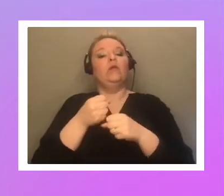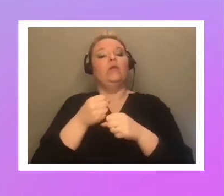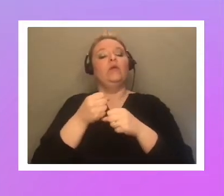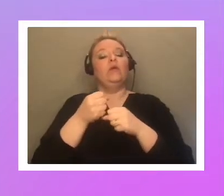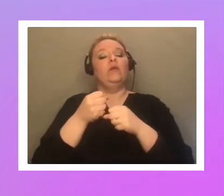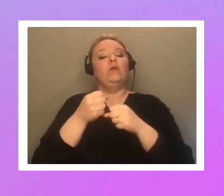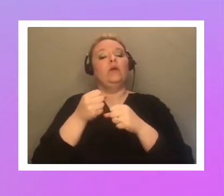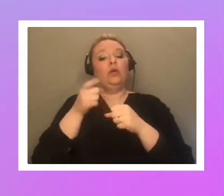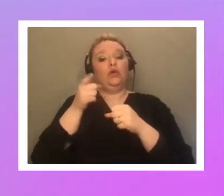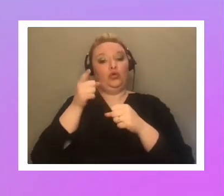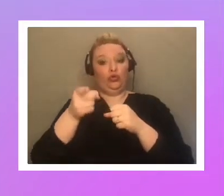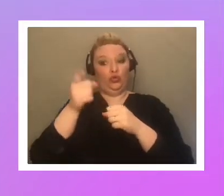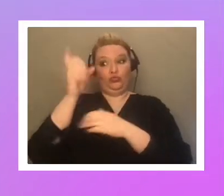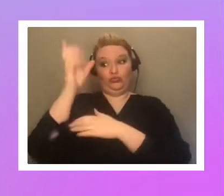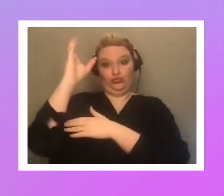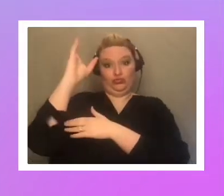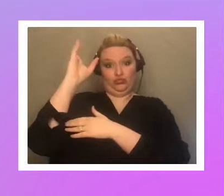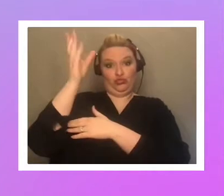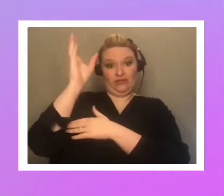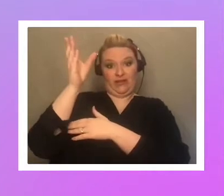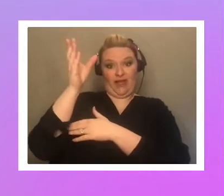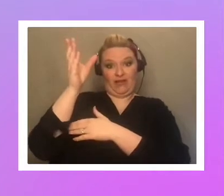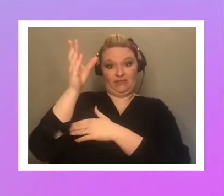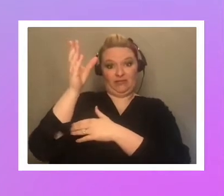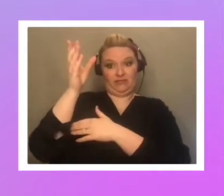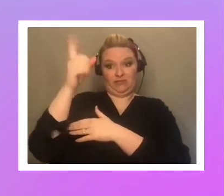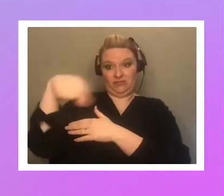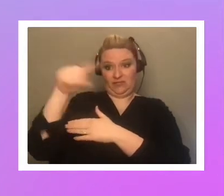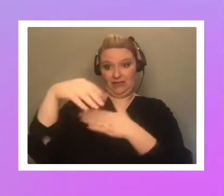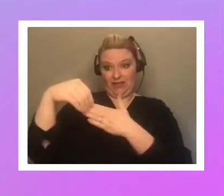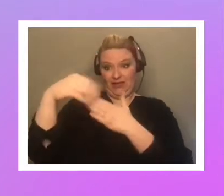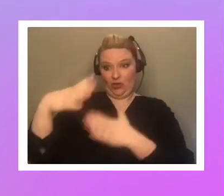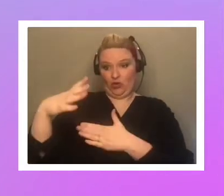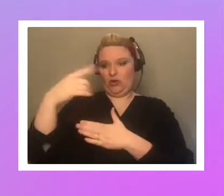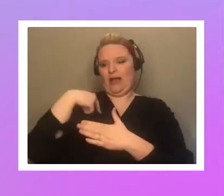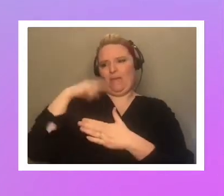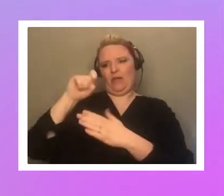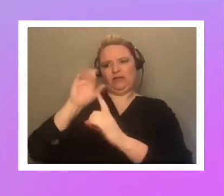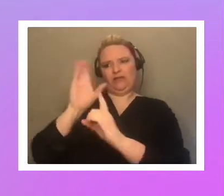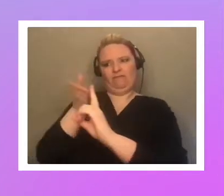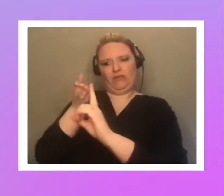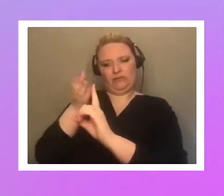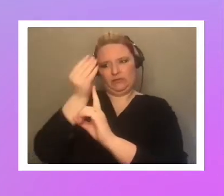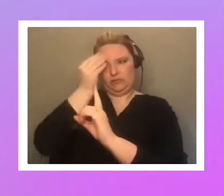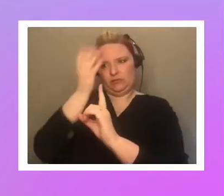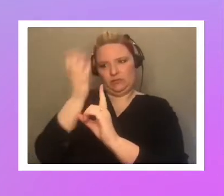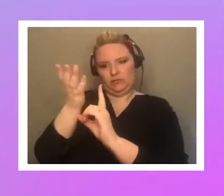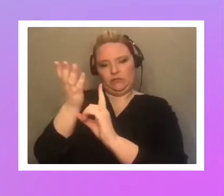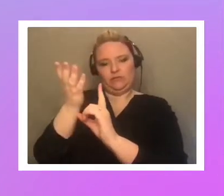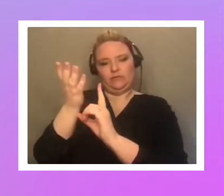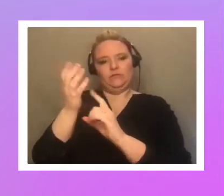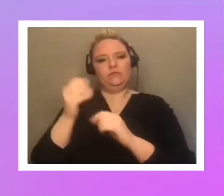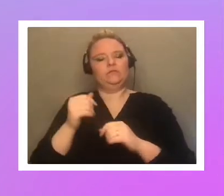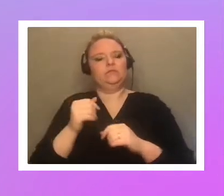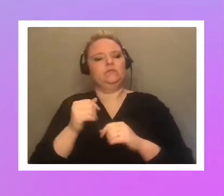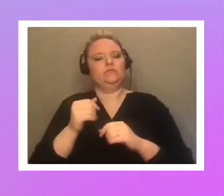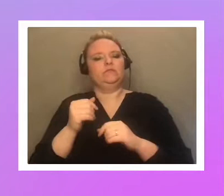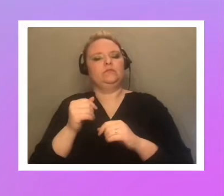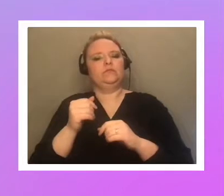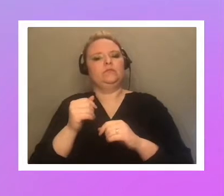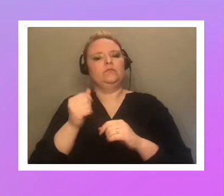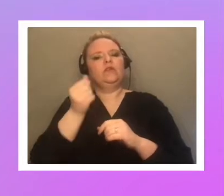big pitch to leadership, you want to convince them. And there are a few ways